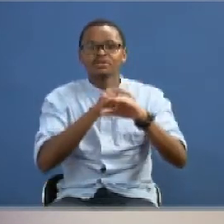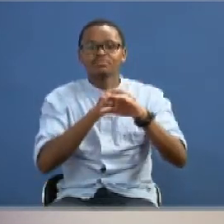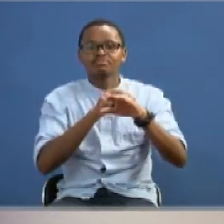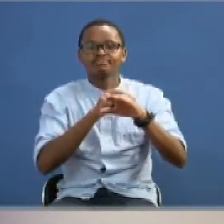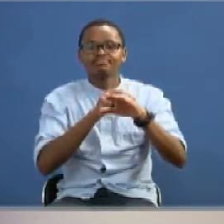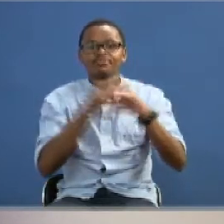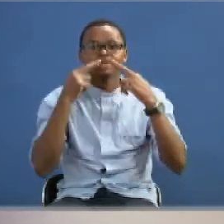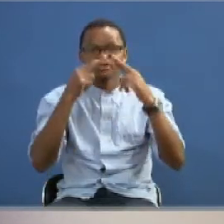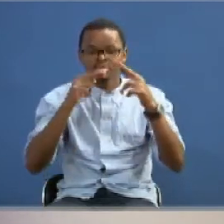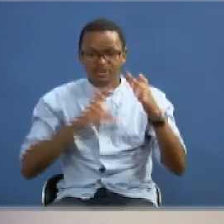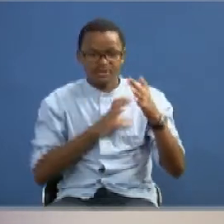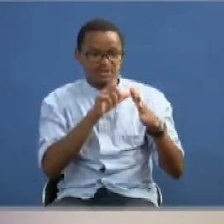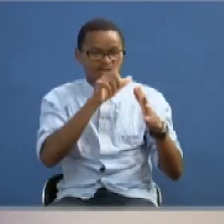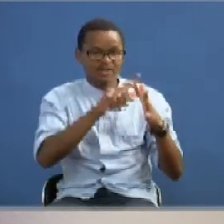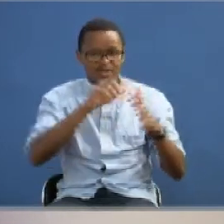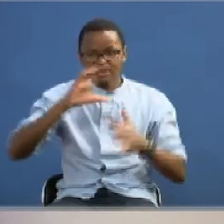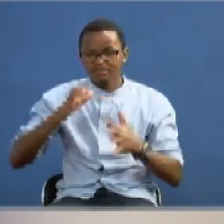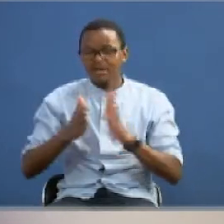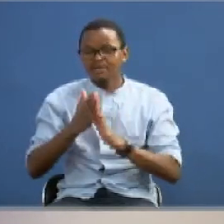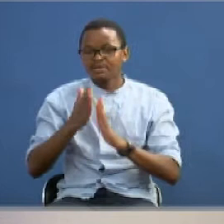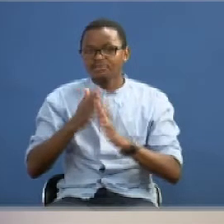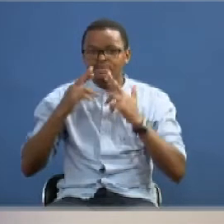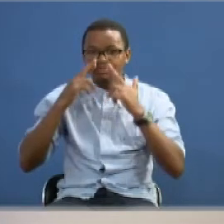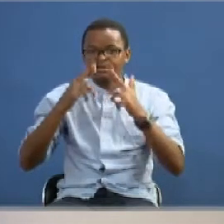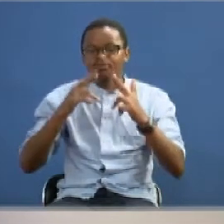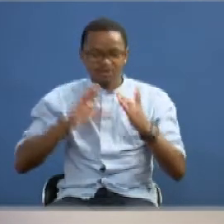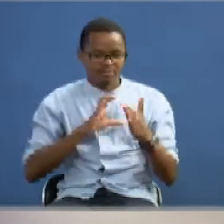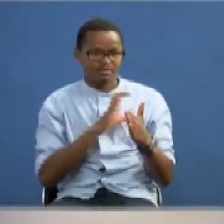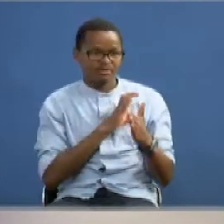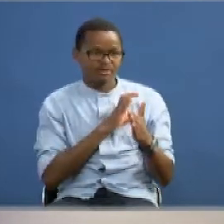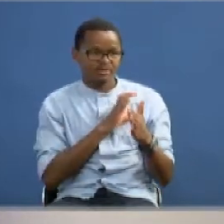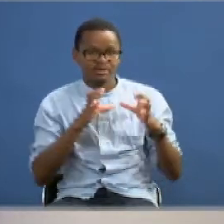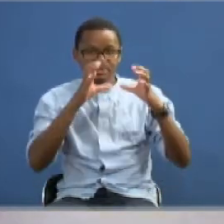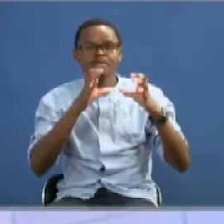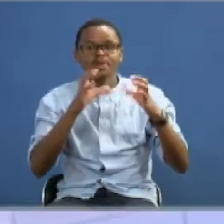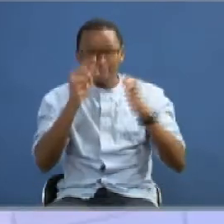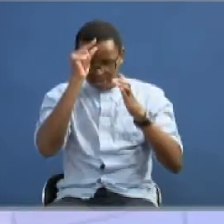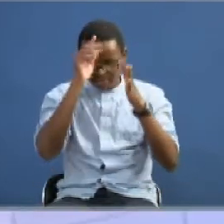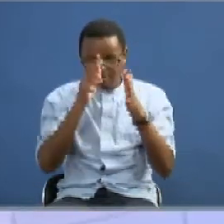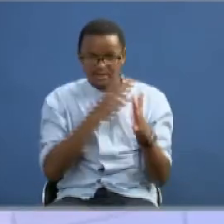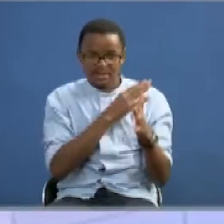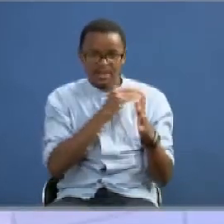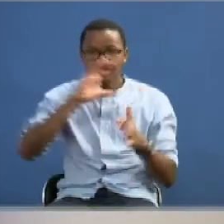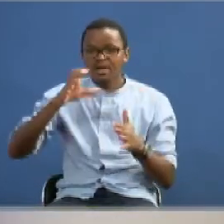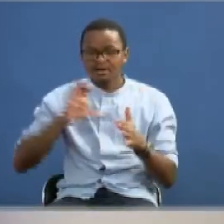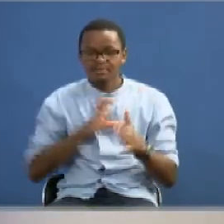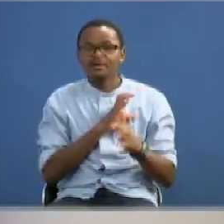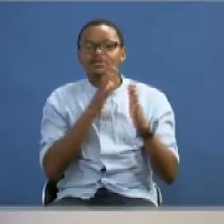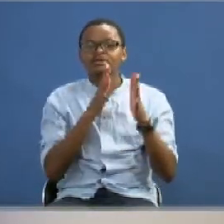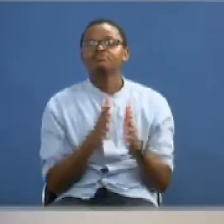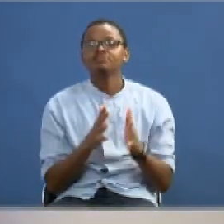Response Committee, then the County Emergency Response Committees, co-chaired by the governors and the county